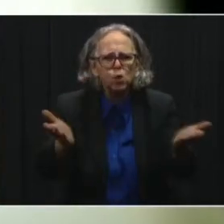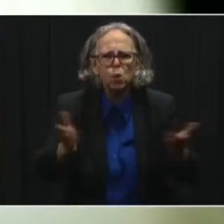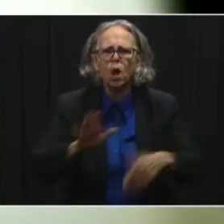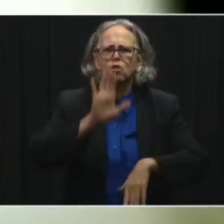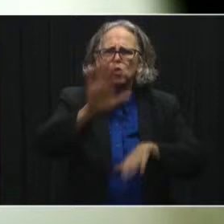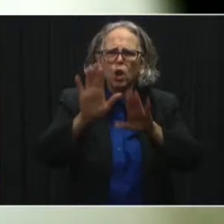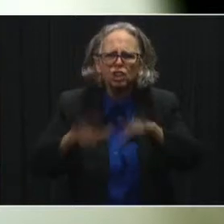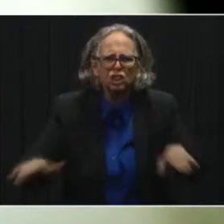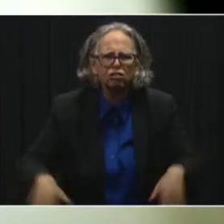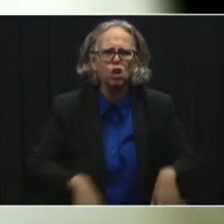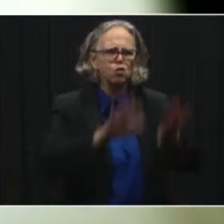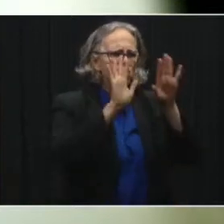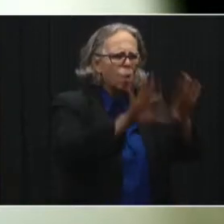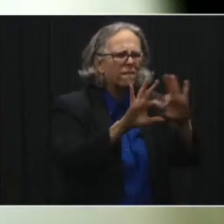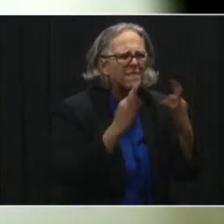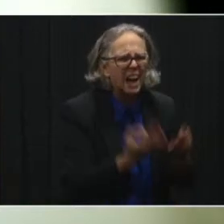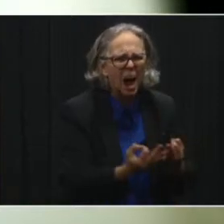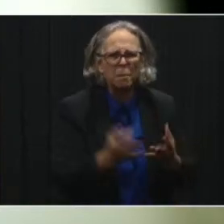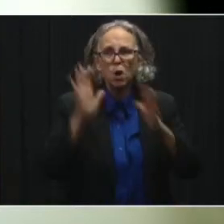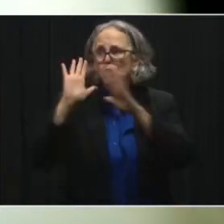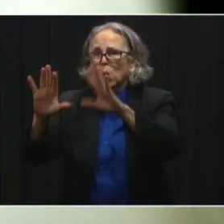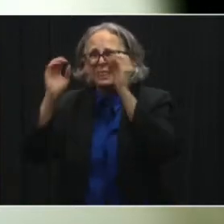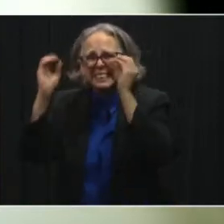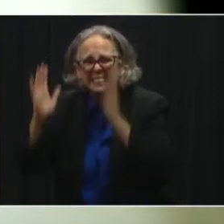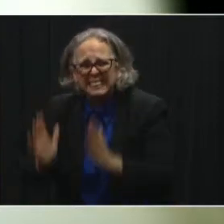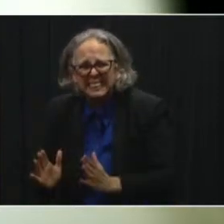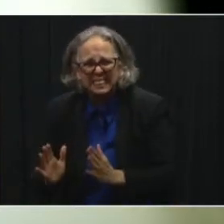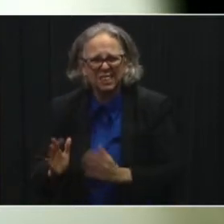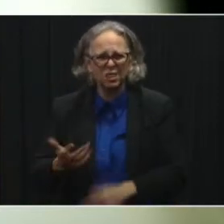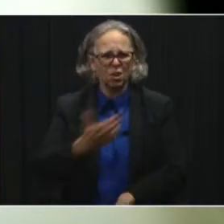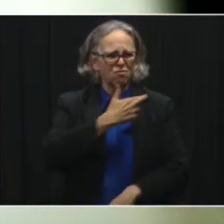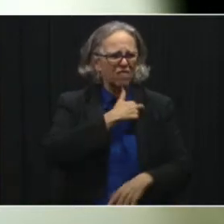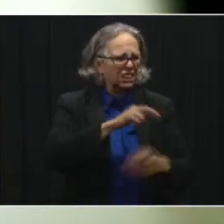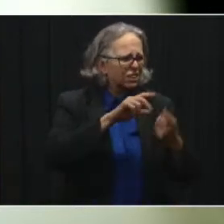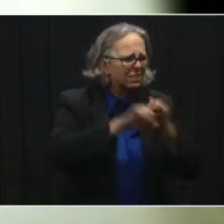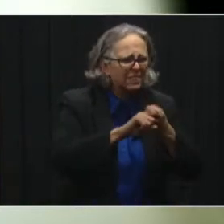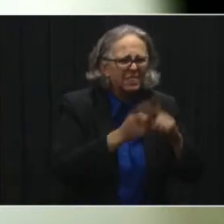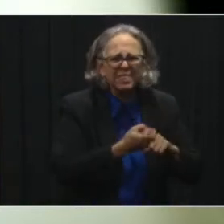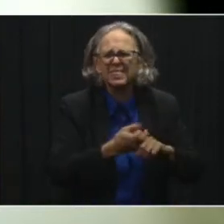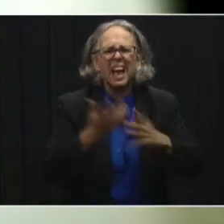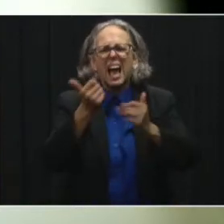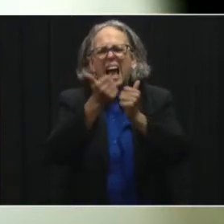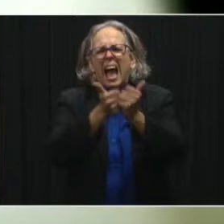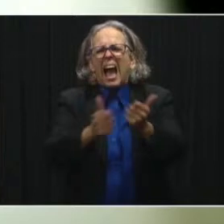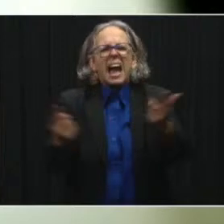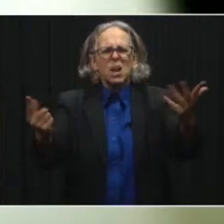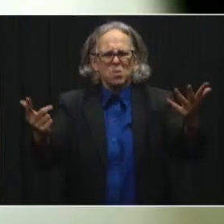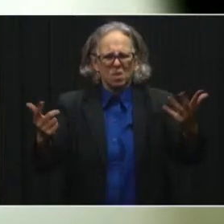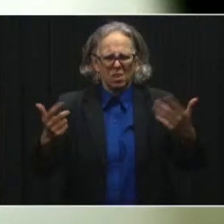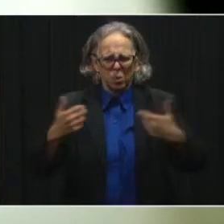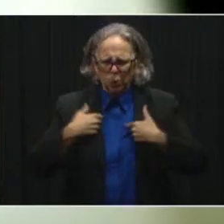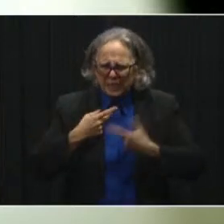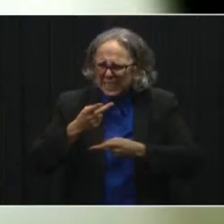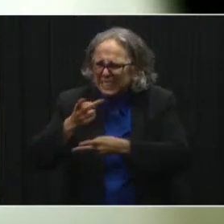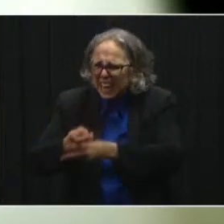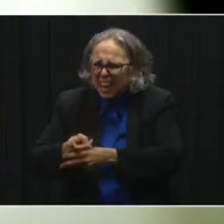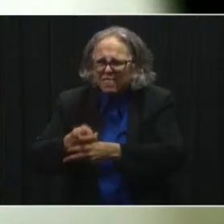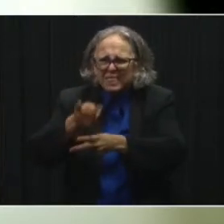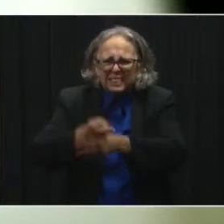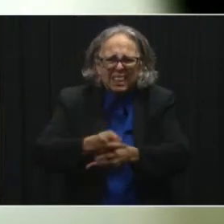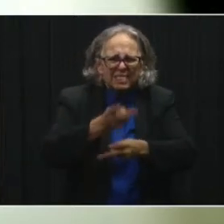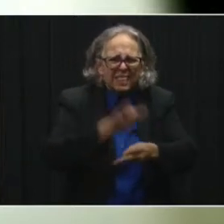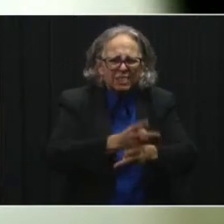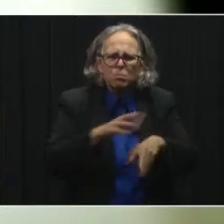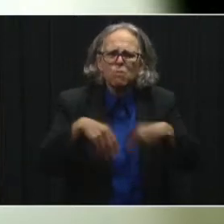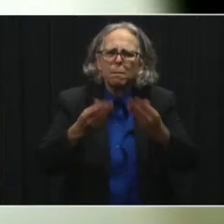coaches, the members of our religious congregation, your friend, everyone in your life and in my life gets the best treatment and care possible. But they've